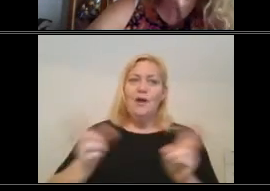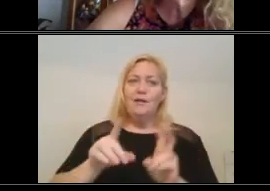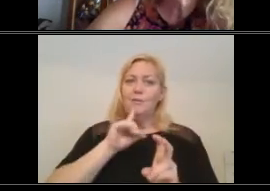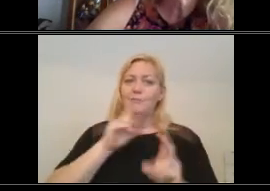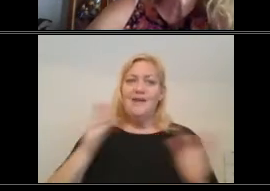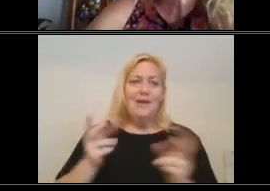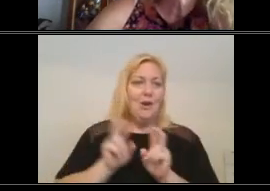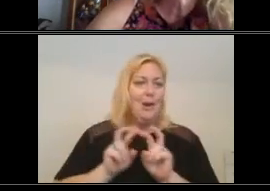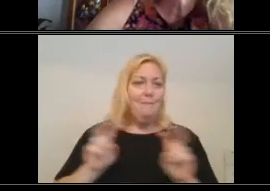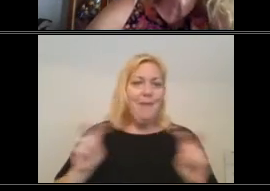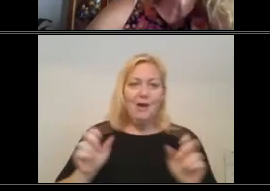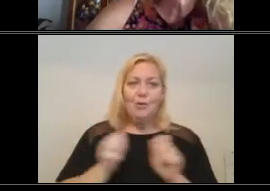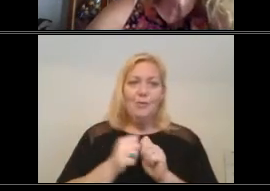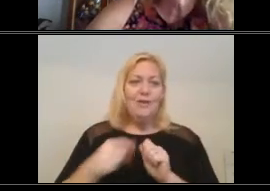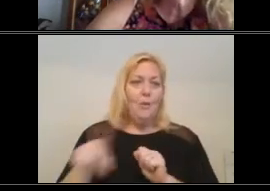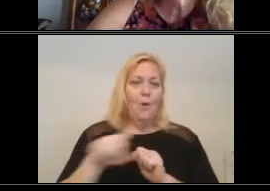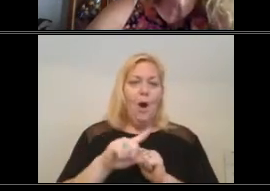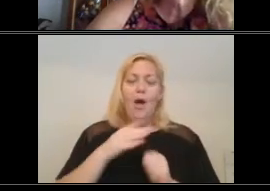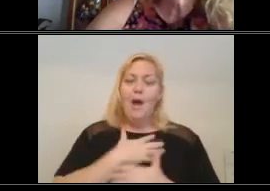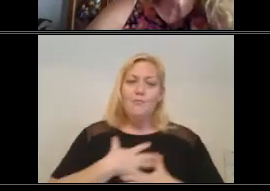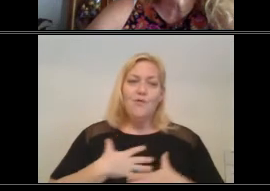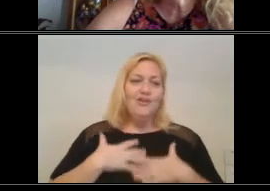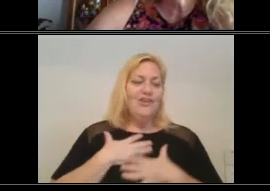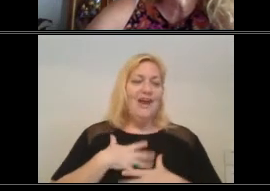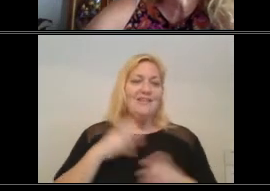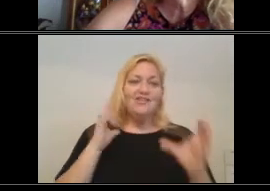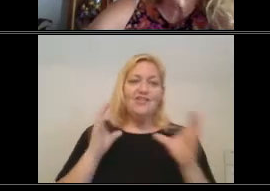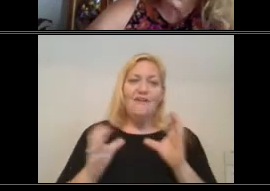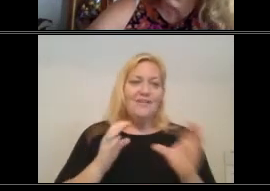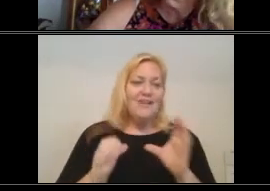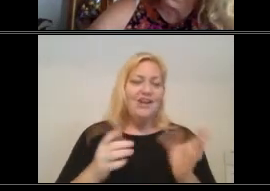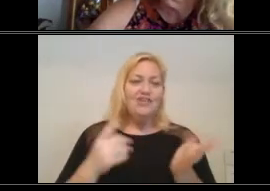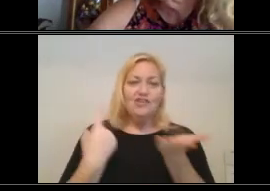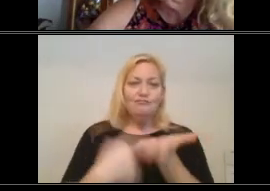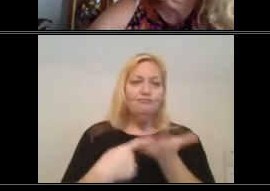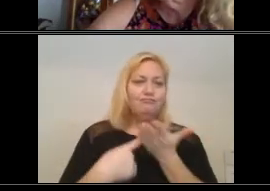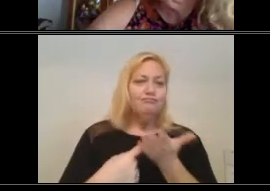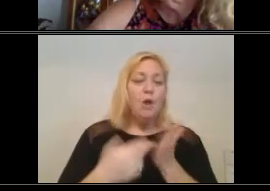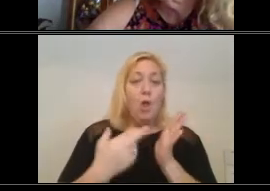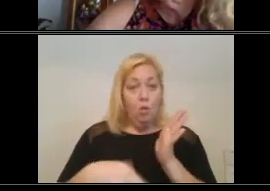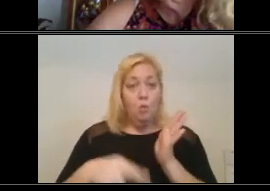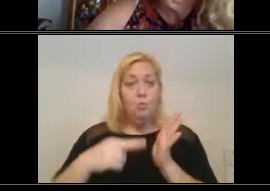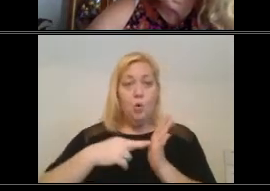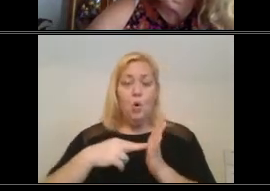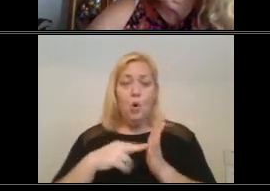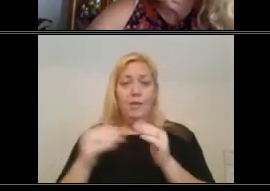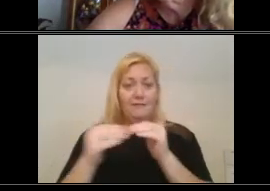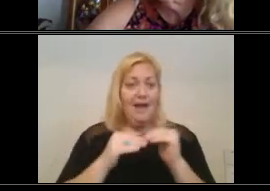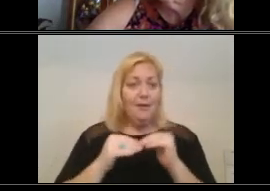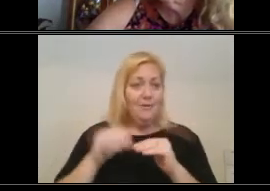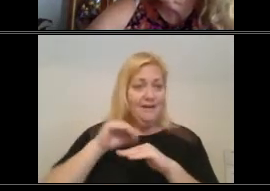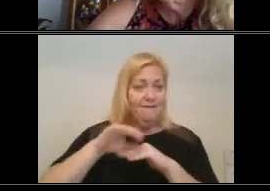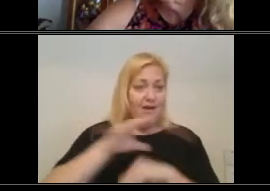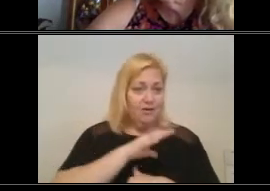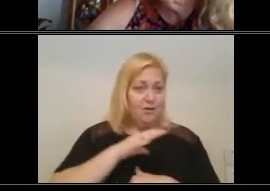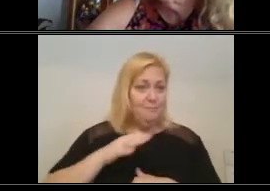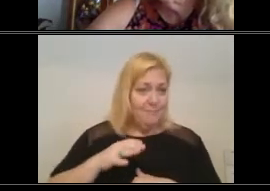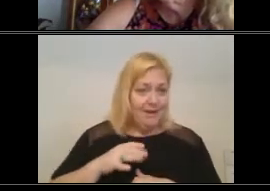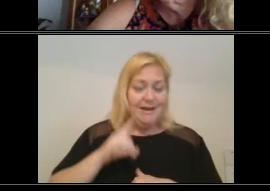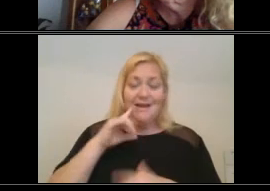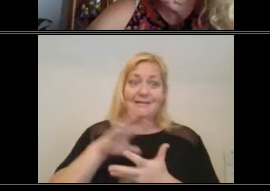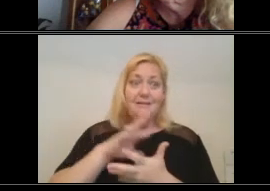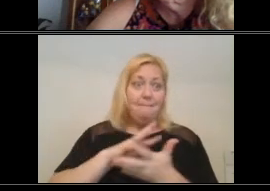with everyone. Appreciate this conversation, and you know, the role of the equity advisory committees is immense. I think that